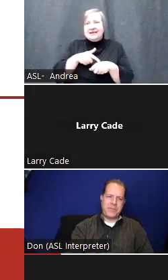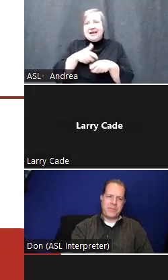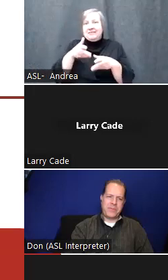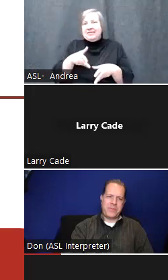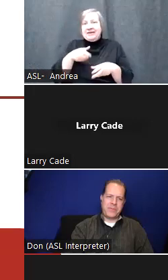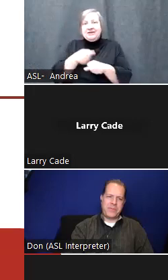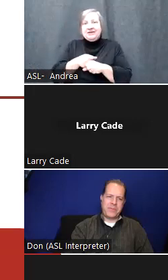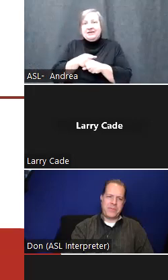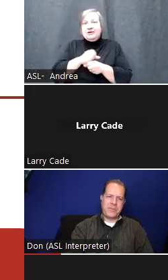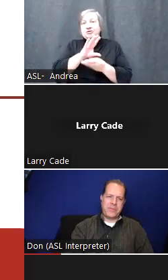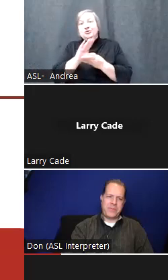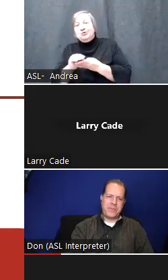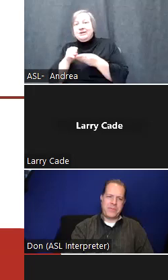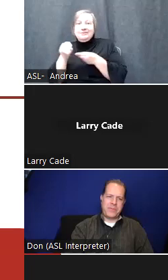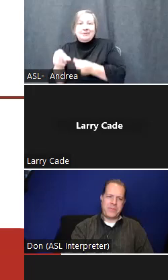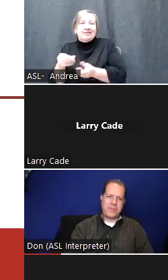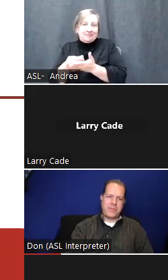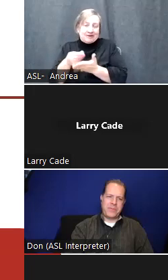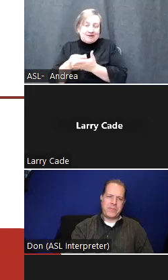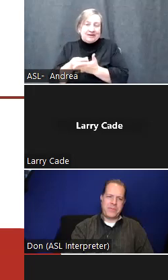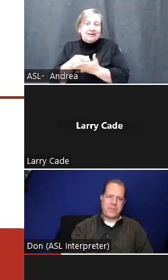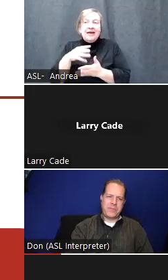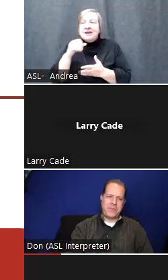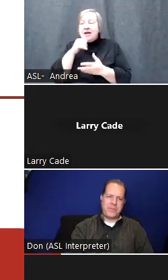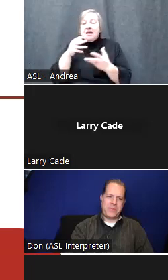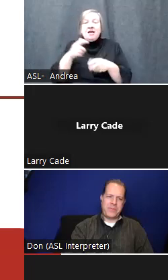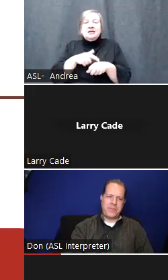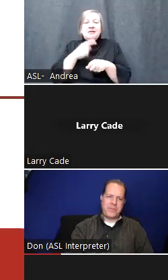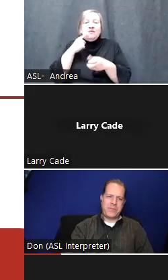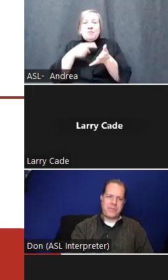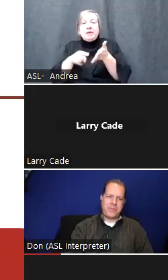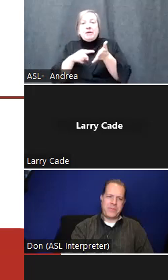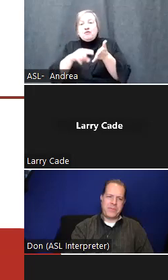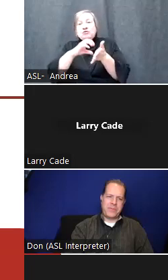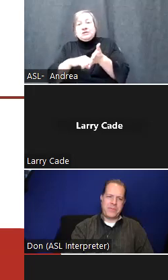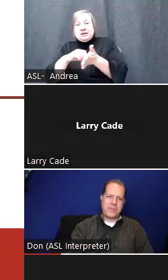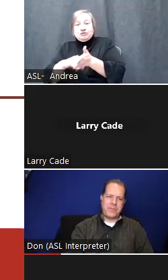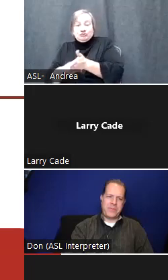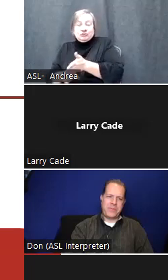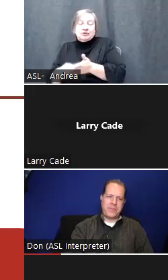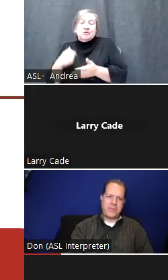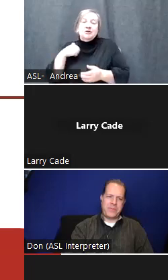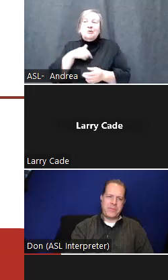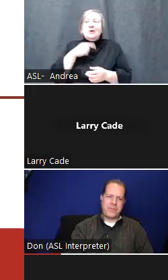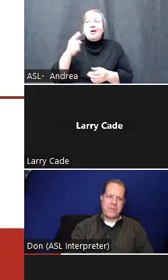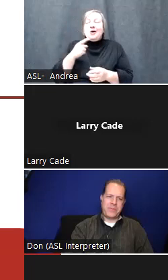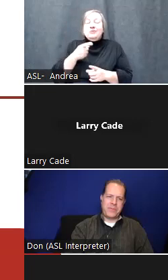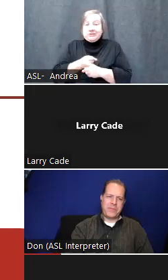their funds. They also don't have a lot of time for payroll deductions. So something we kind of always